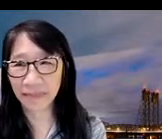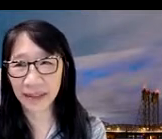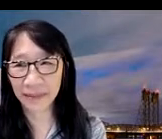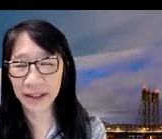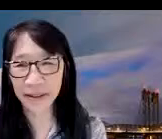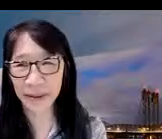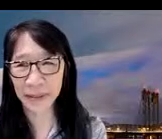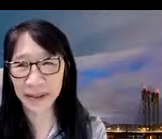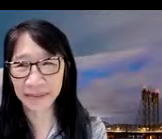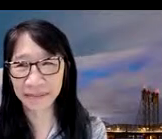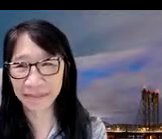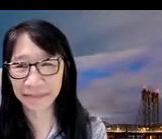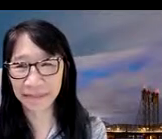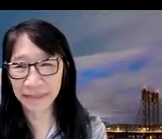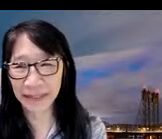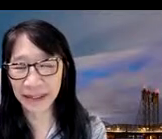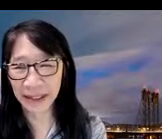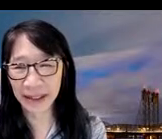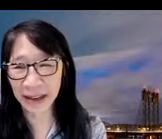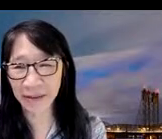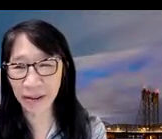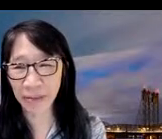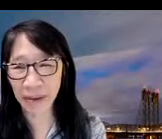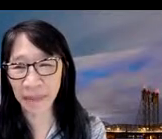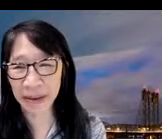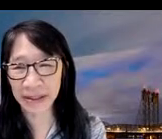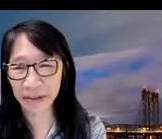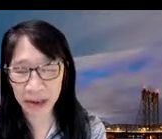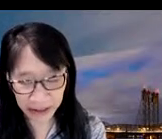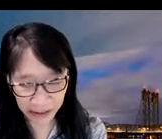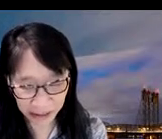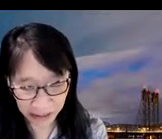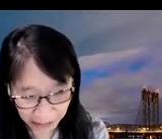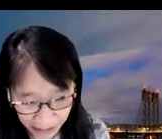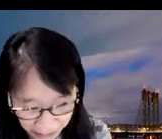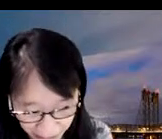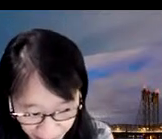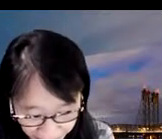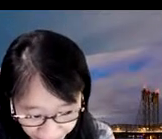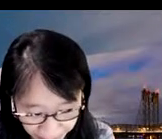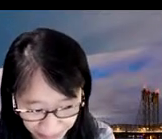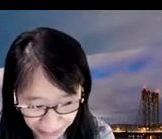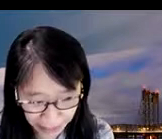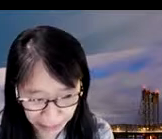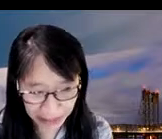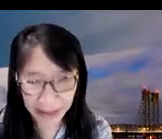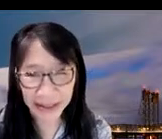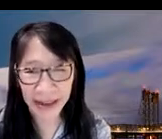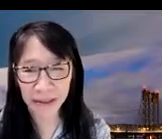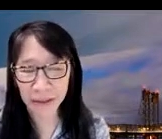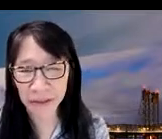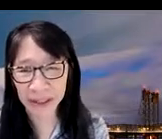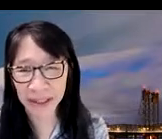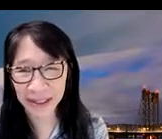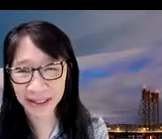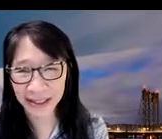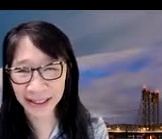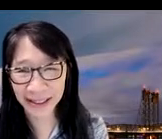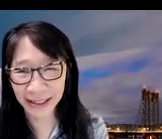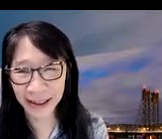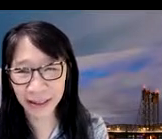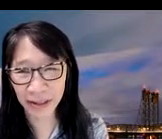Barbara. Yeah, thank you. And then I see Rachel Cameron from Killer Queens